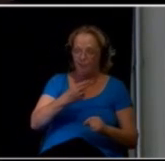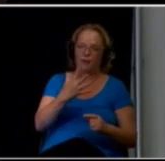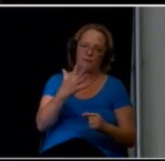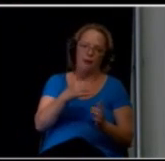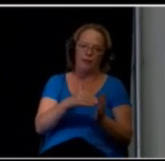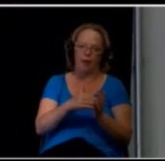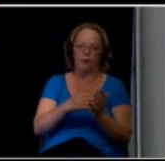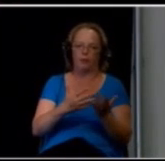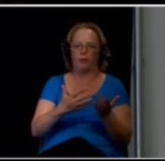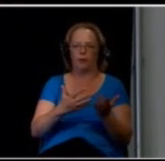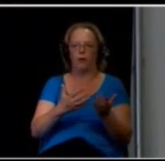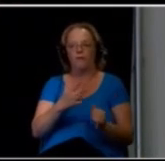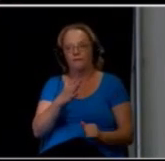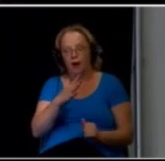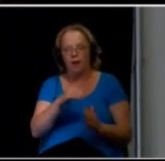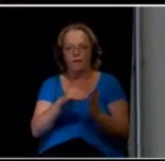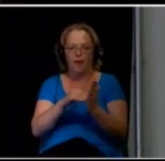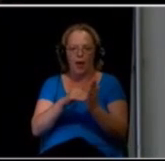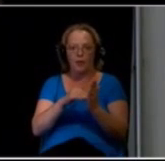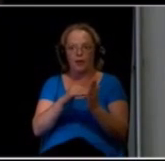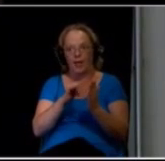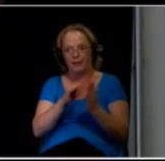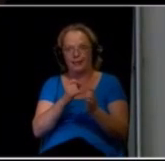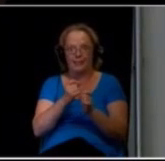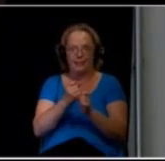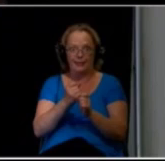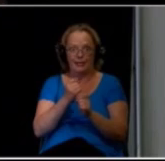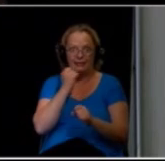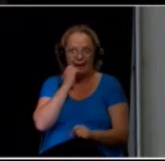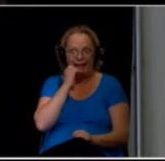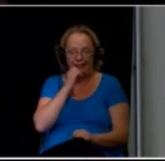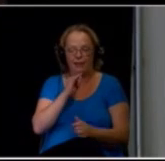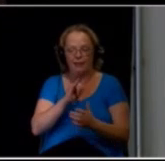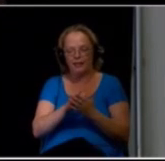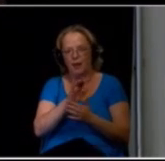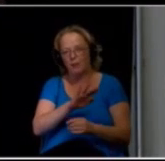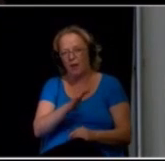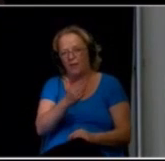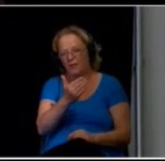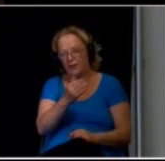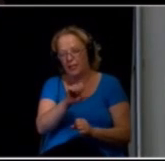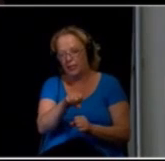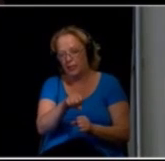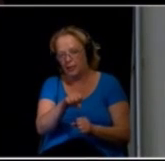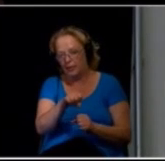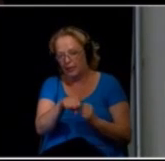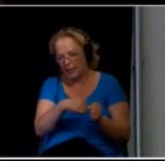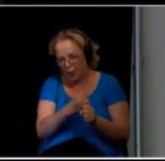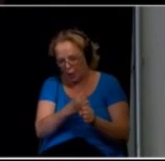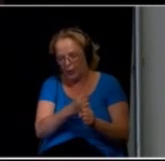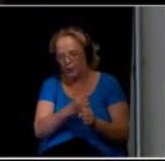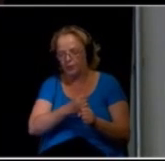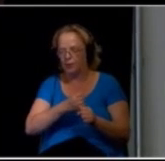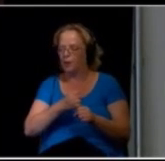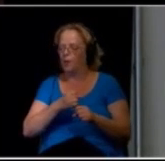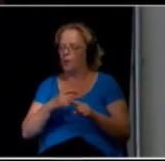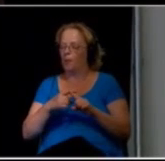So at 5,000 cycles, if you do a daily cycle, that's about 15 years. But even, the